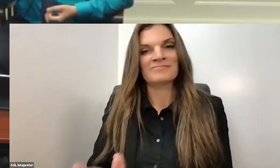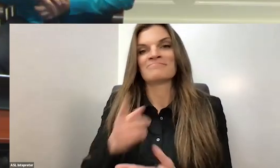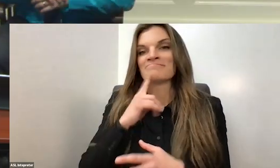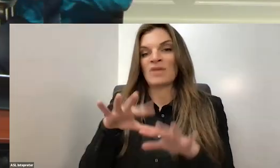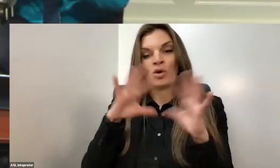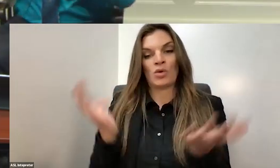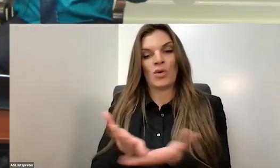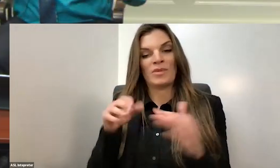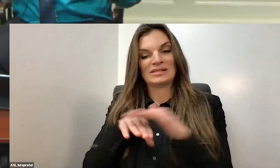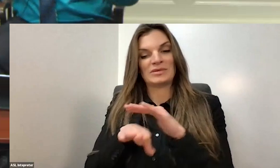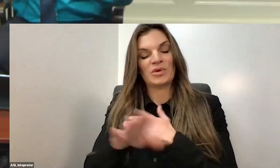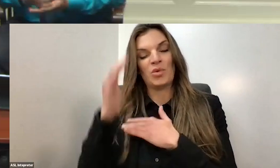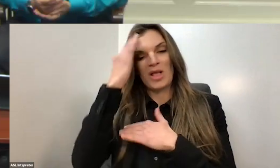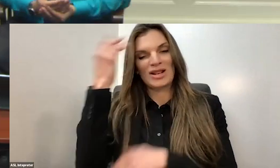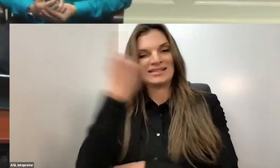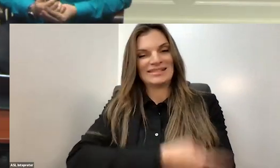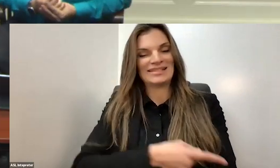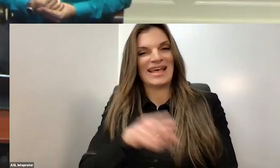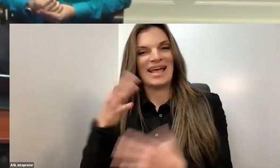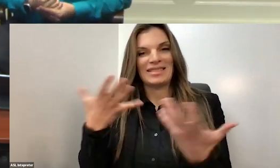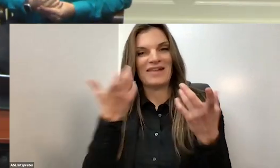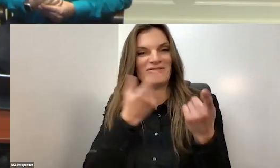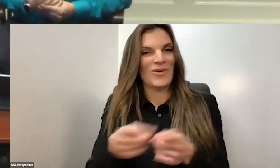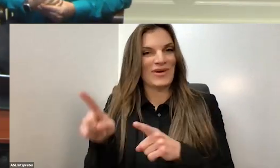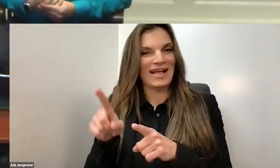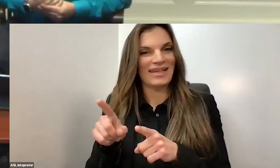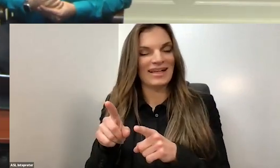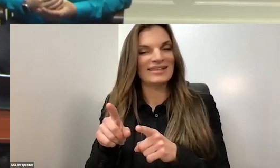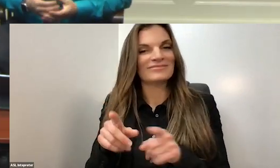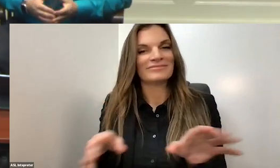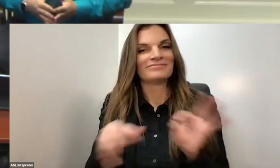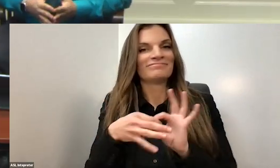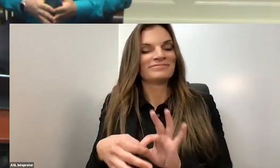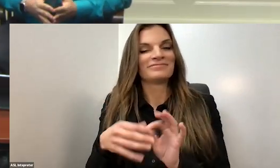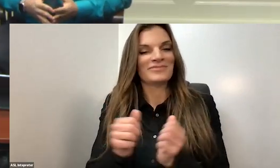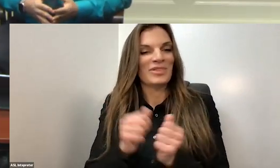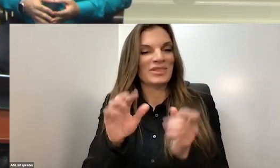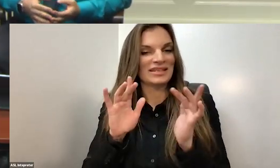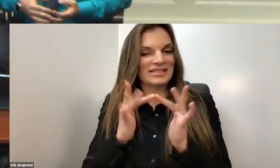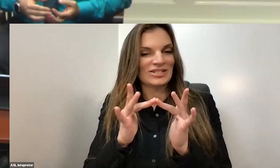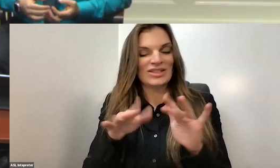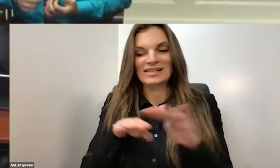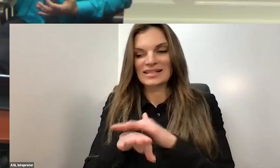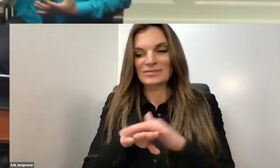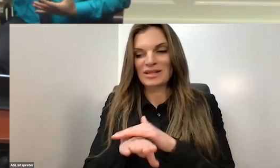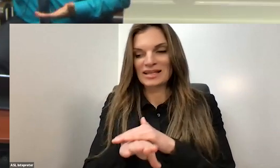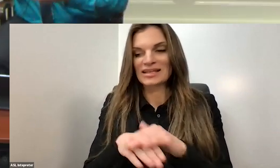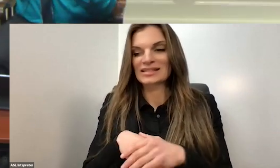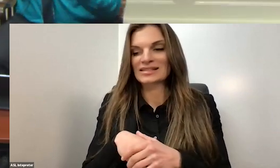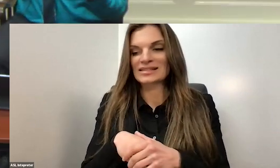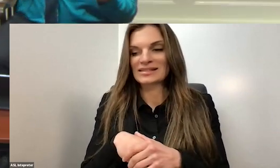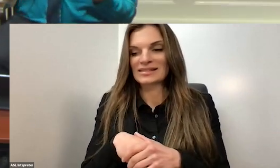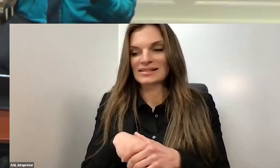Accessibility Awareness Day, a lot going on around the globe as it relates to digital accessibility. Could you take us